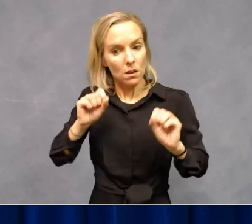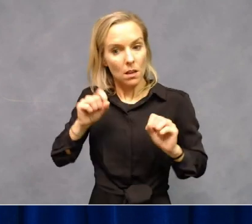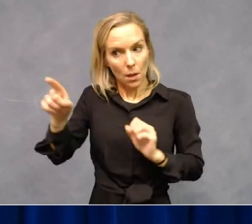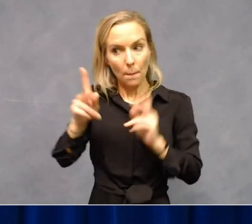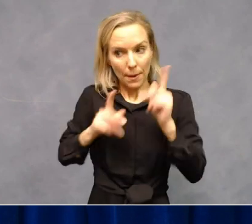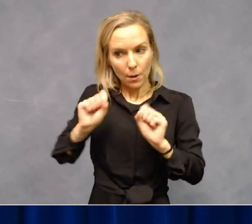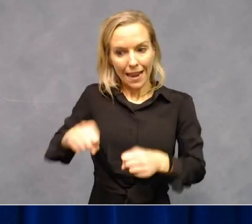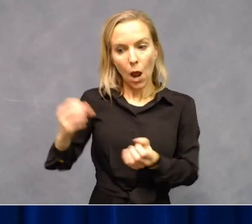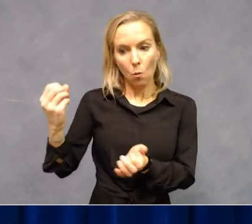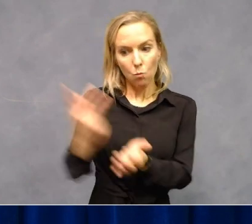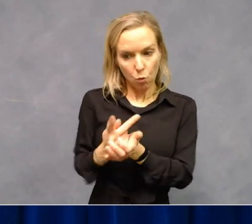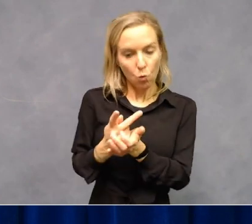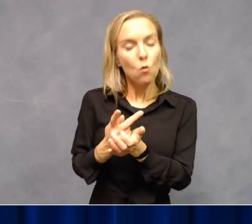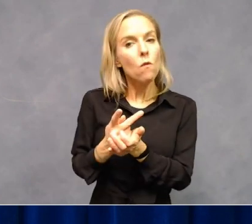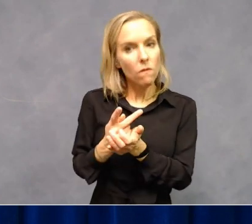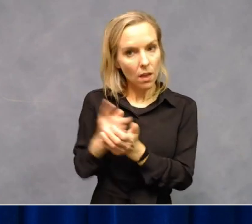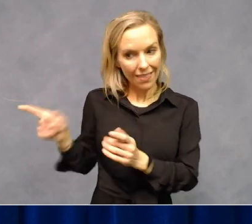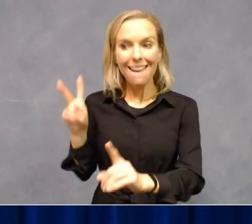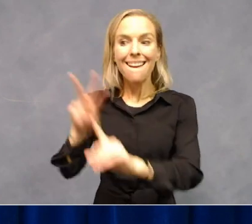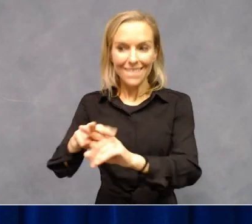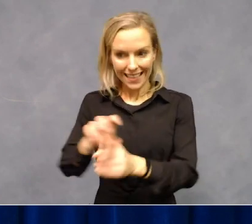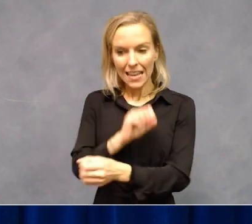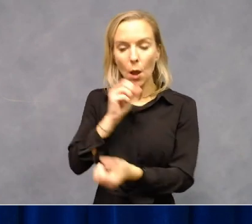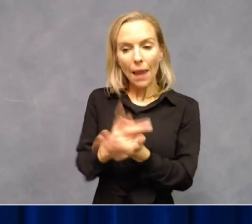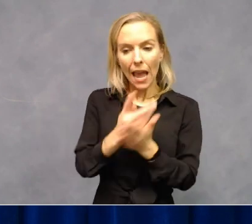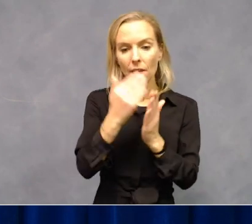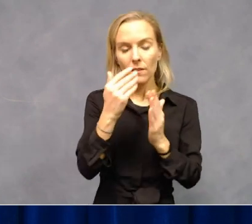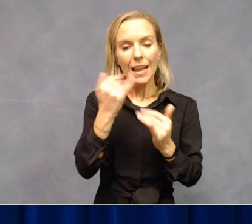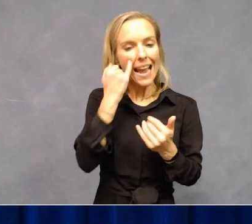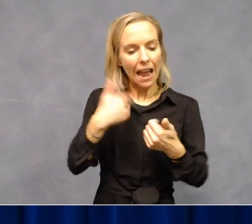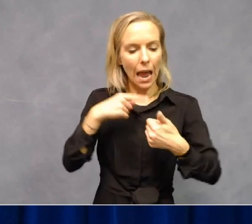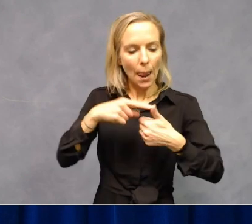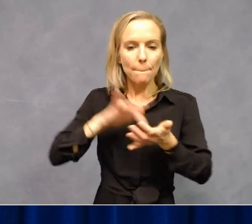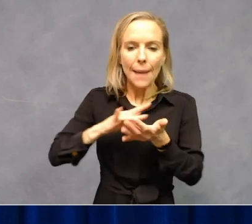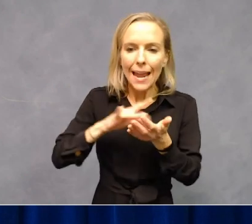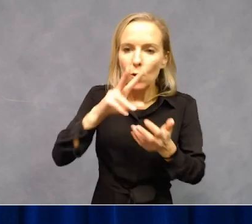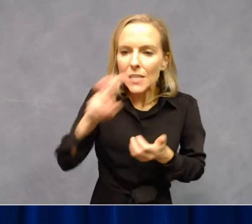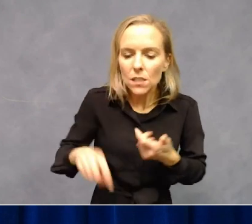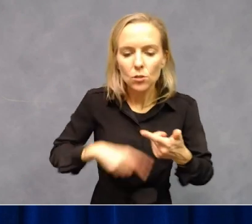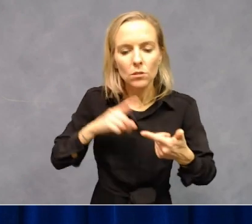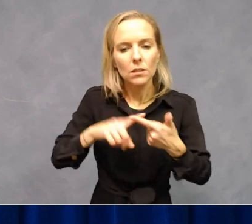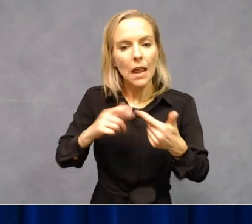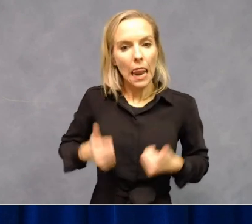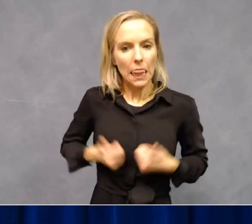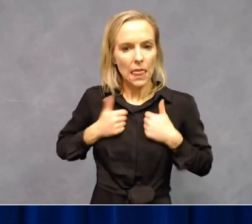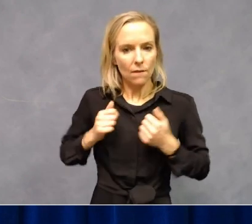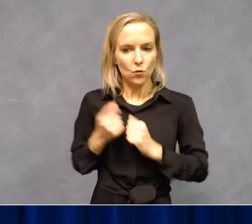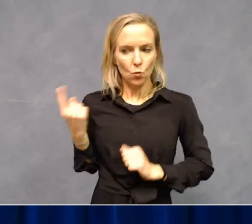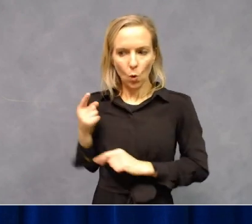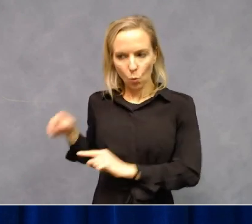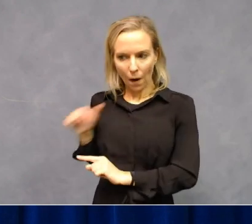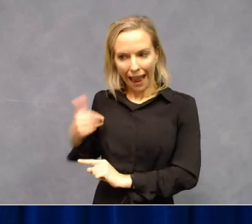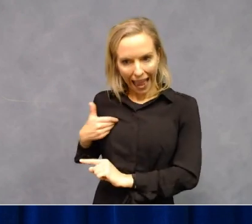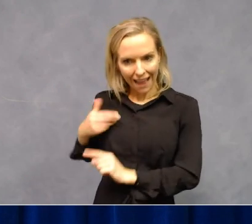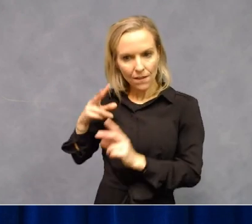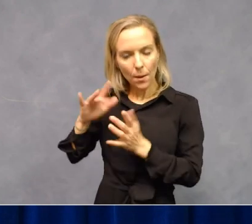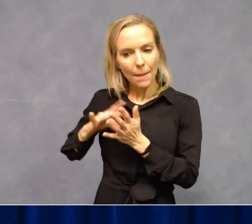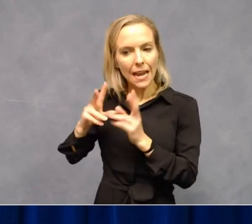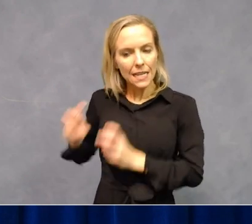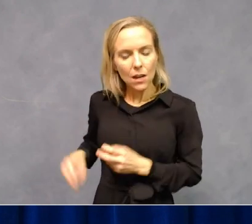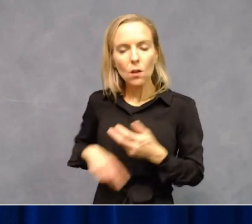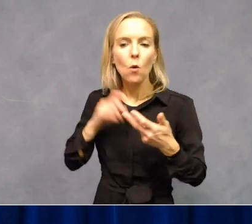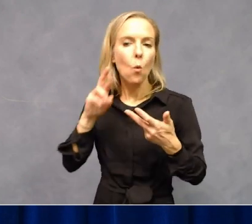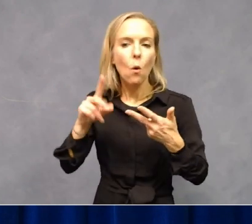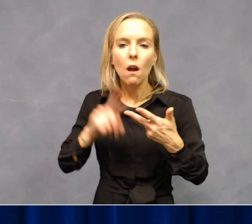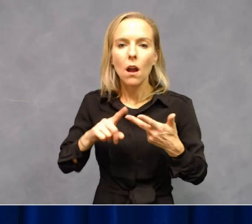claims if they had medical issues, if they had lived with someone with medical issues, or if they had an